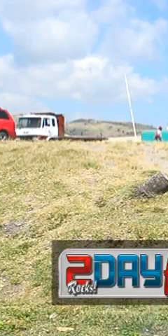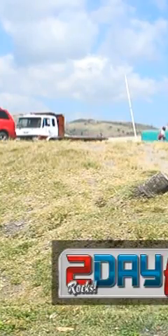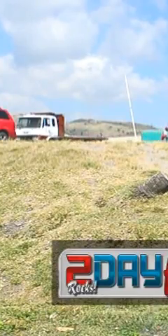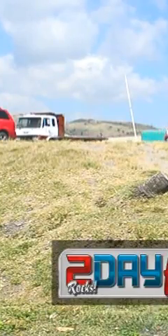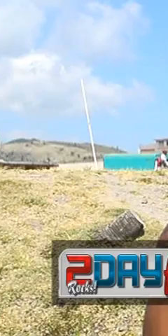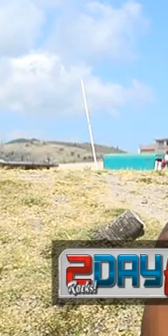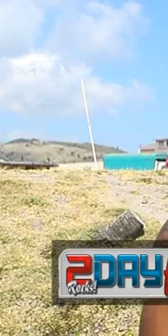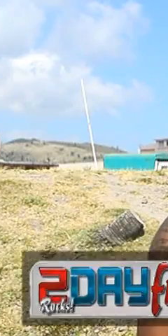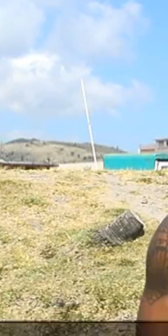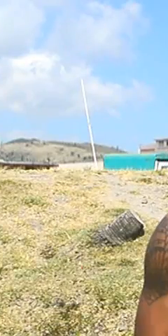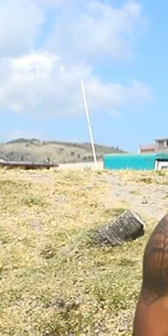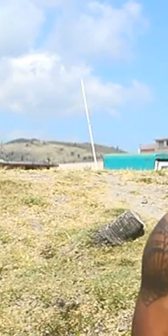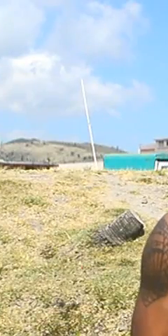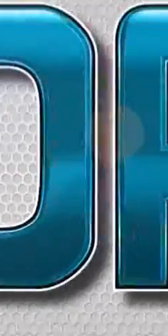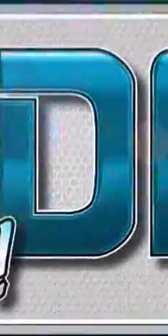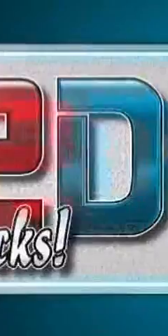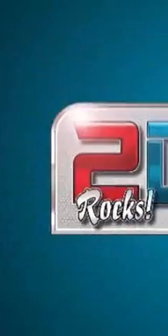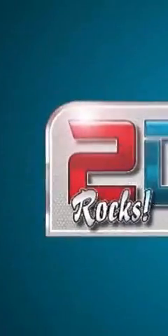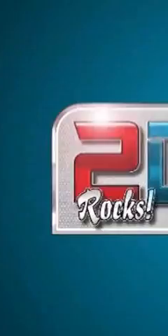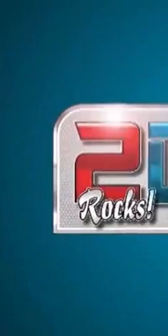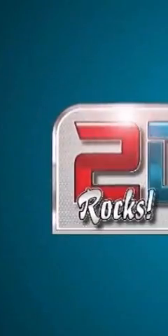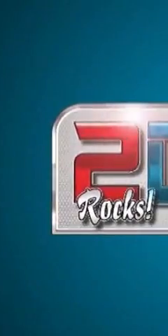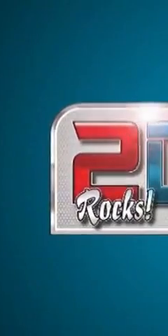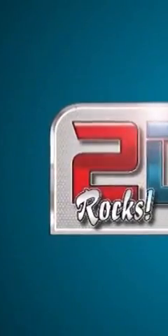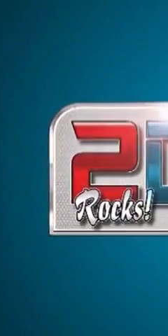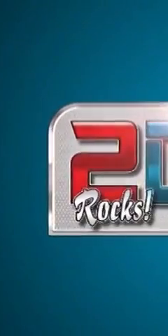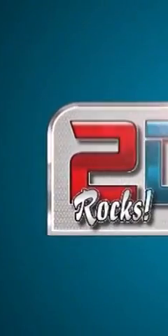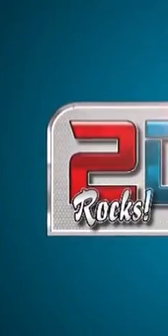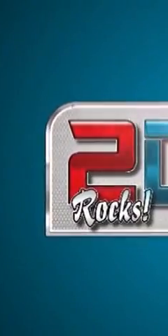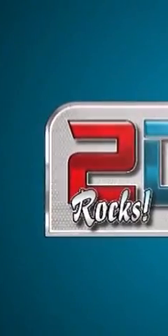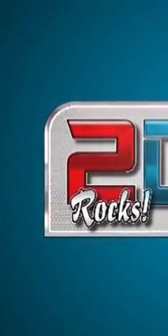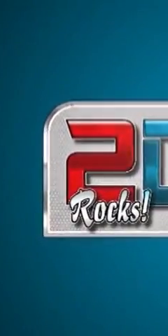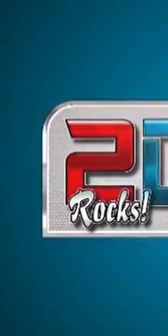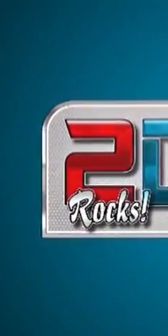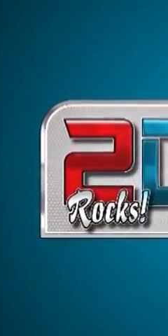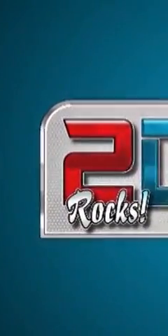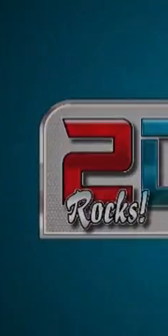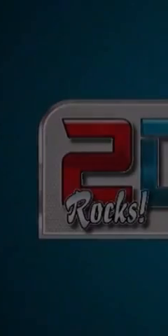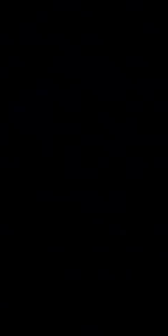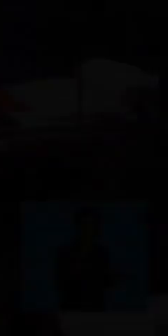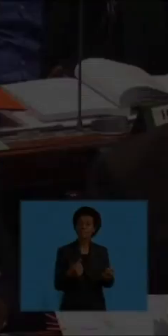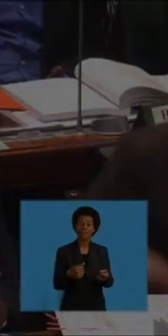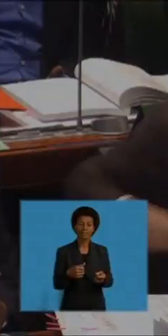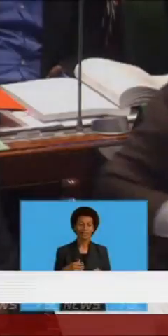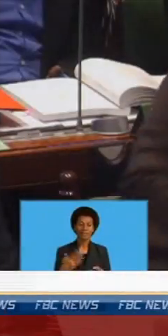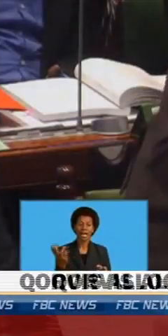in Malak Island. Today FM rock. Today's hit music on Today FM.